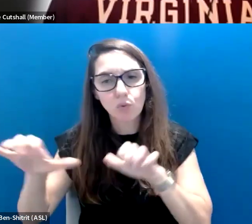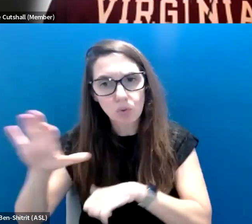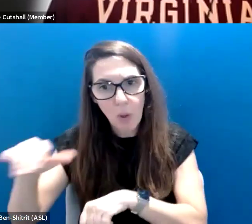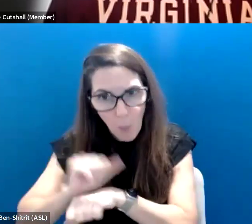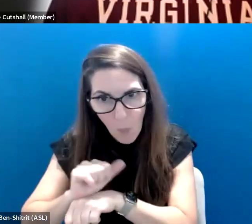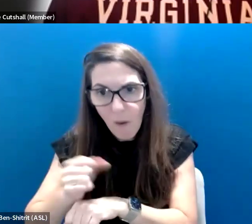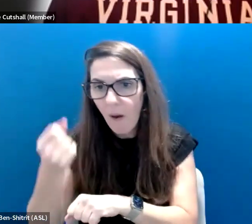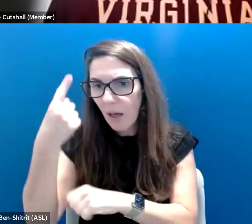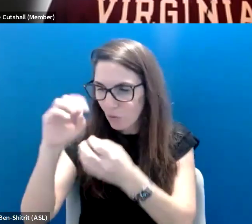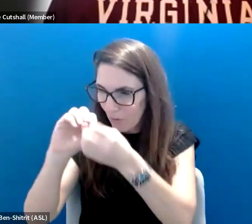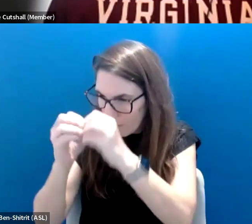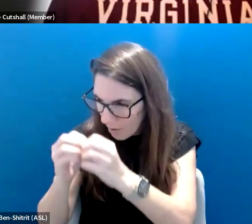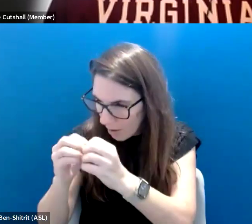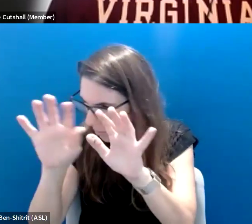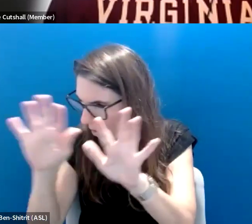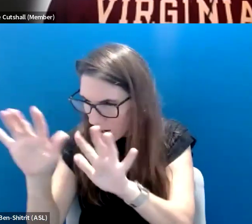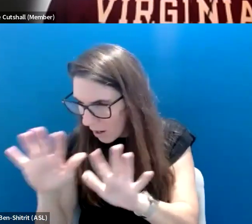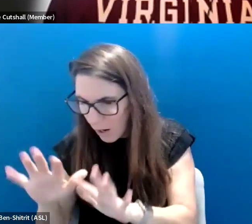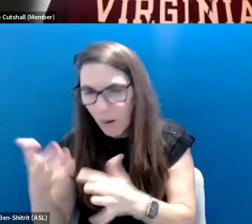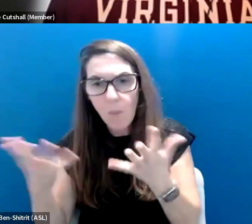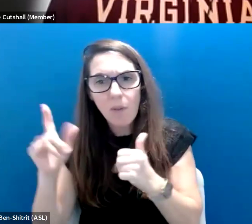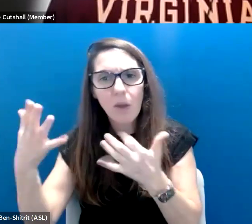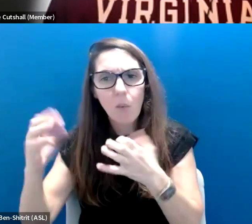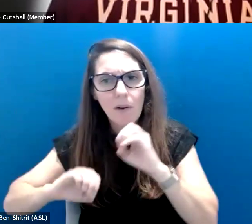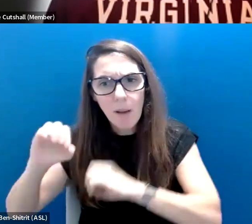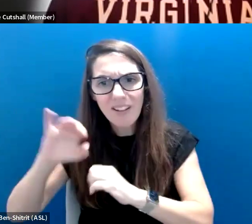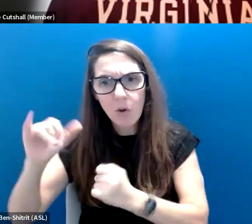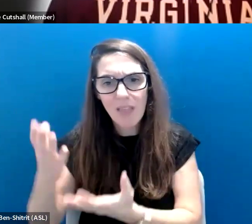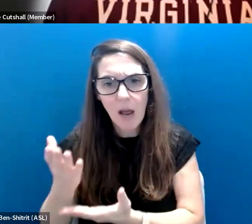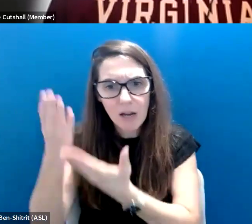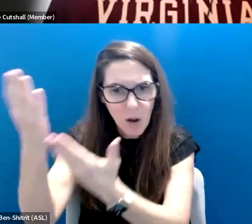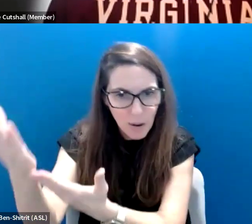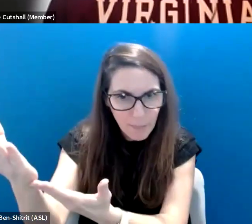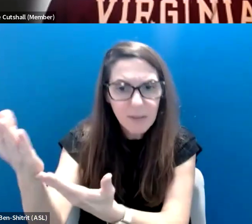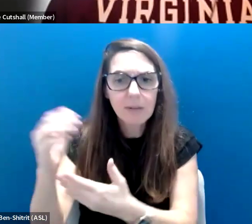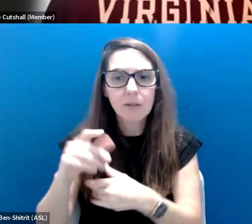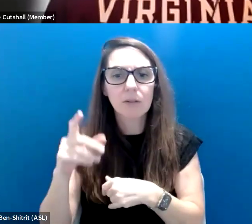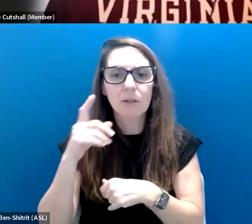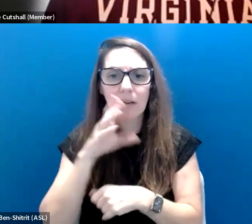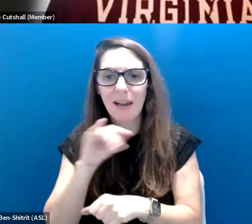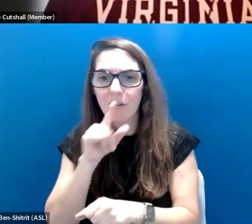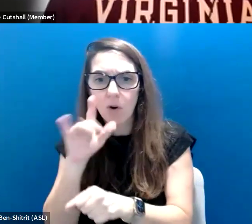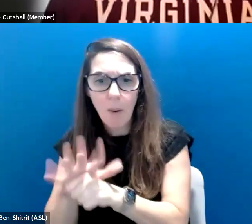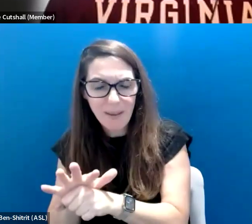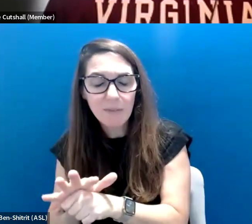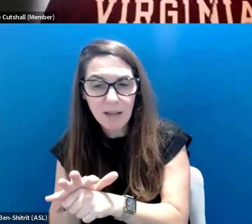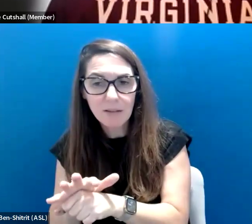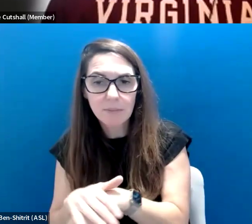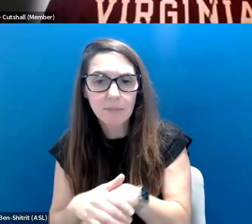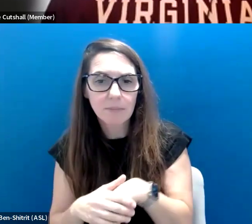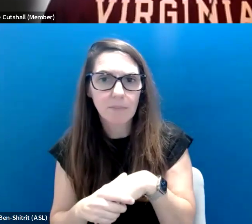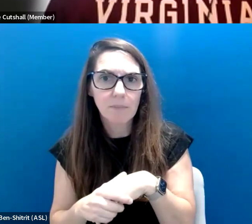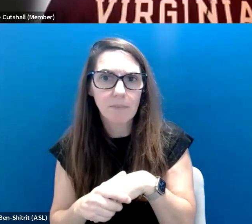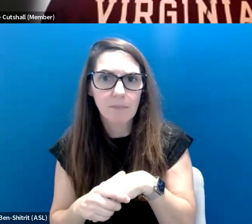metrics are, that they want to evaluate the recommendations, the commitments, the NAP6 commitments,